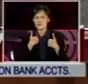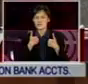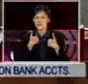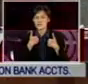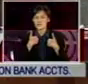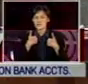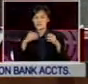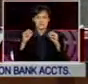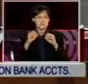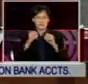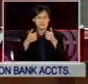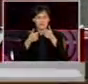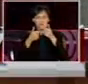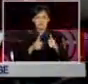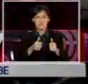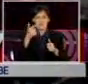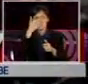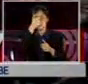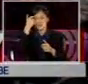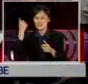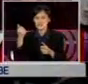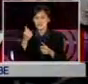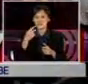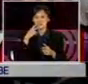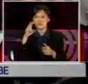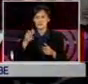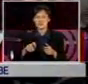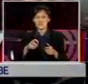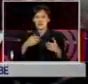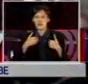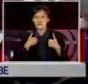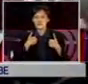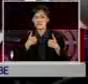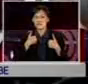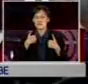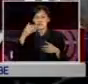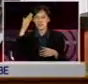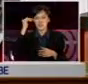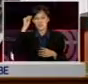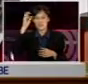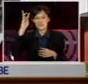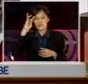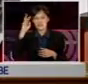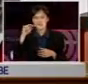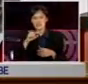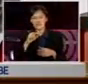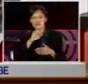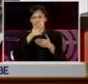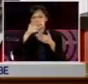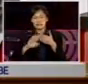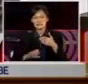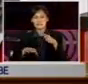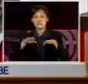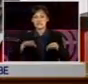there was no compliance because the witness was under the impression that it was only the ending